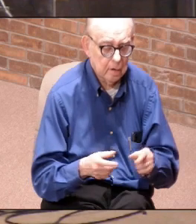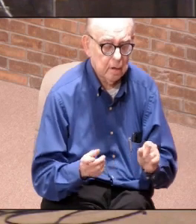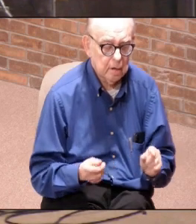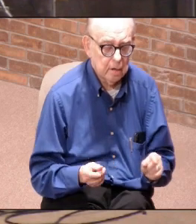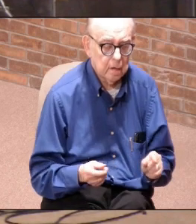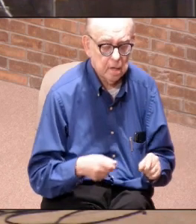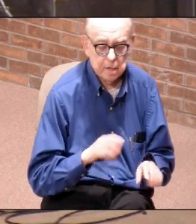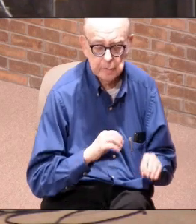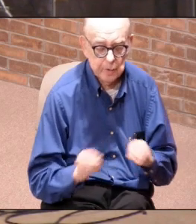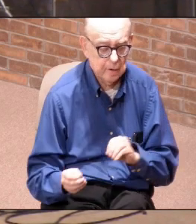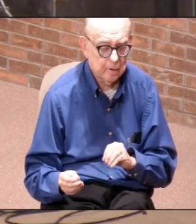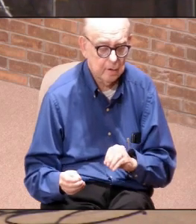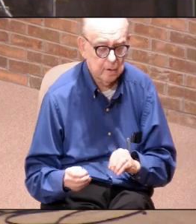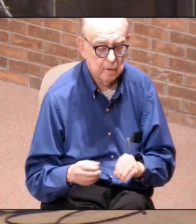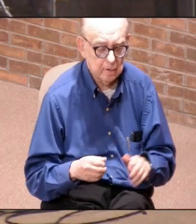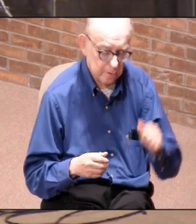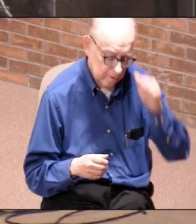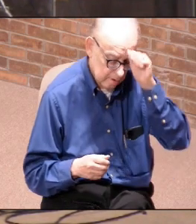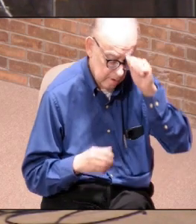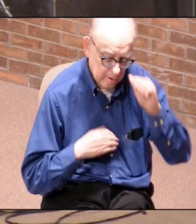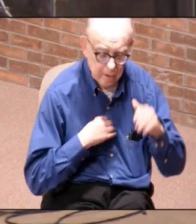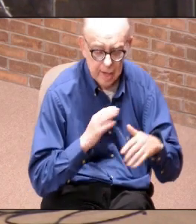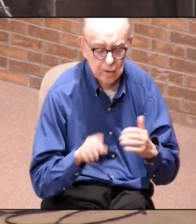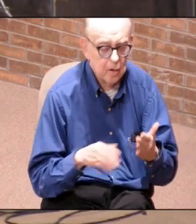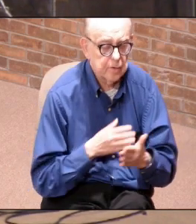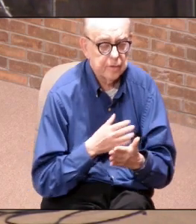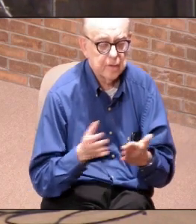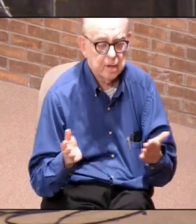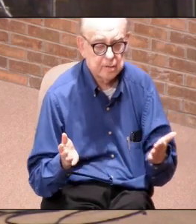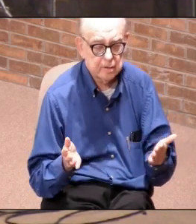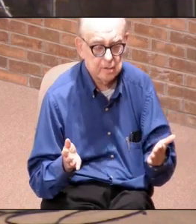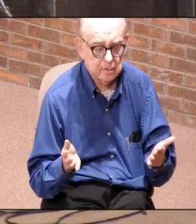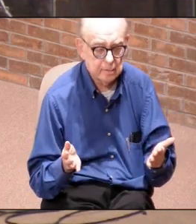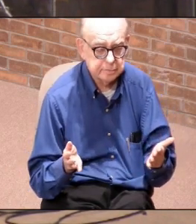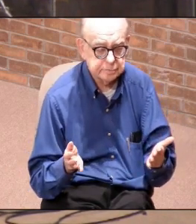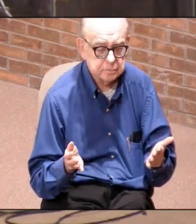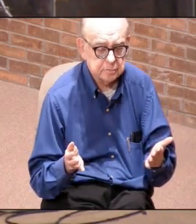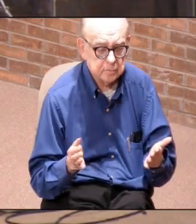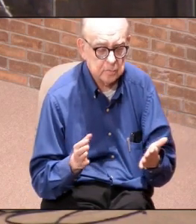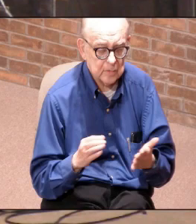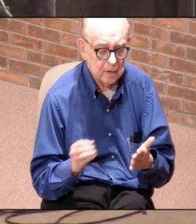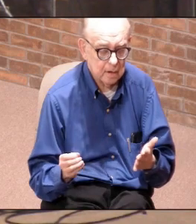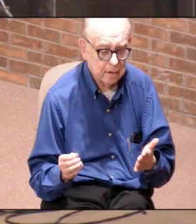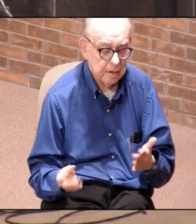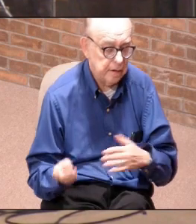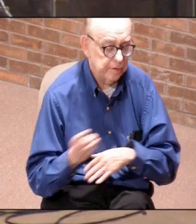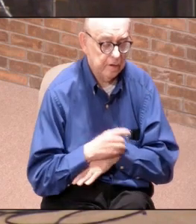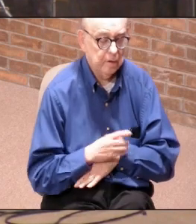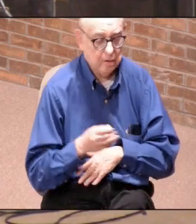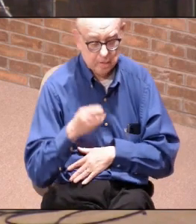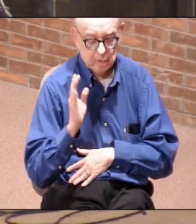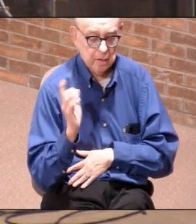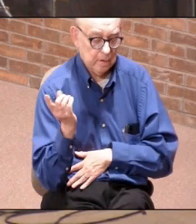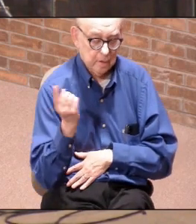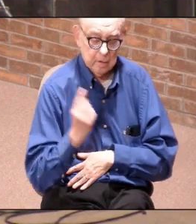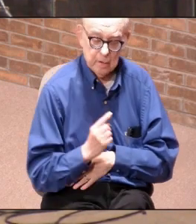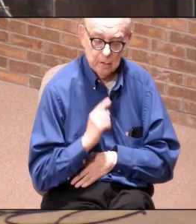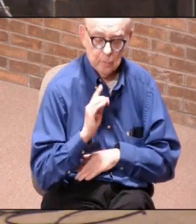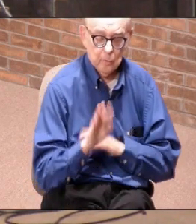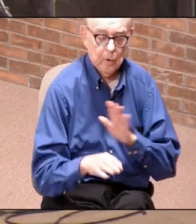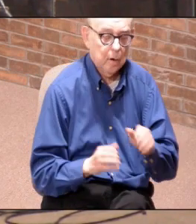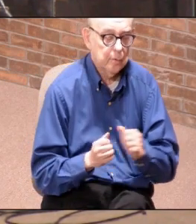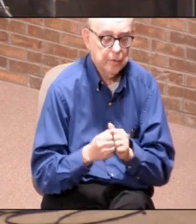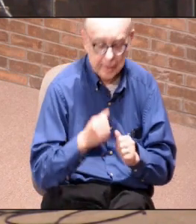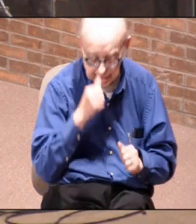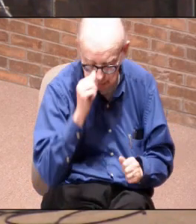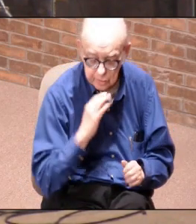had put him in. And he had all of this stuff. And in the daytime, God would come down and He would walk with him